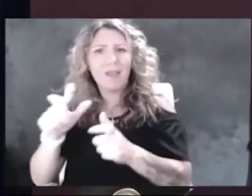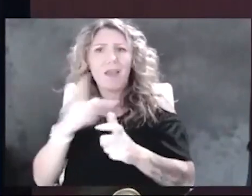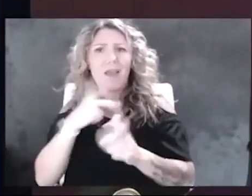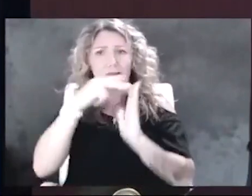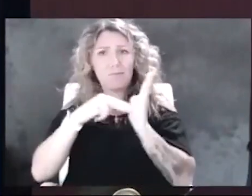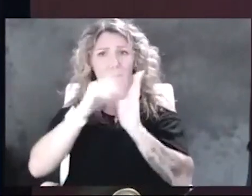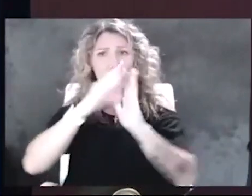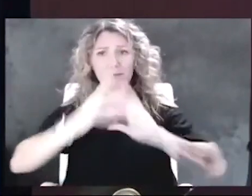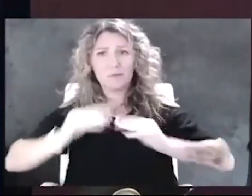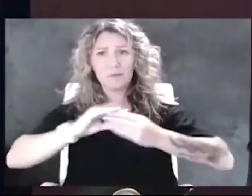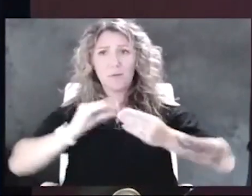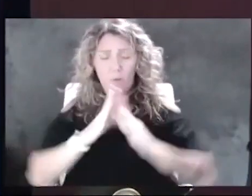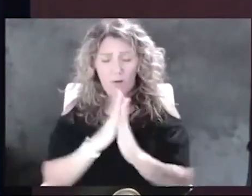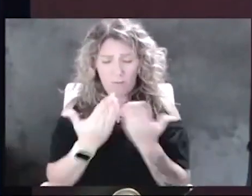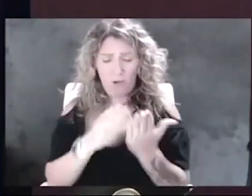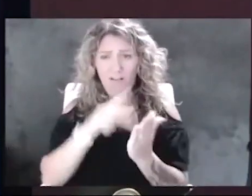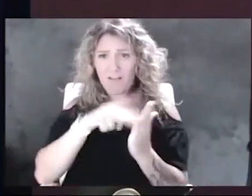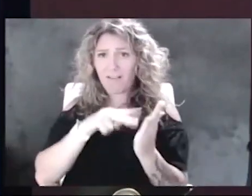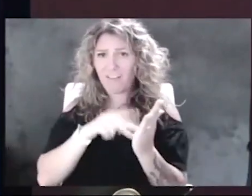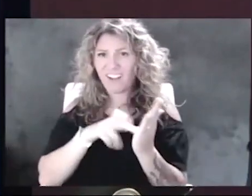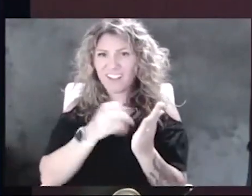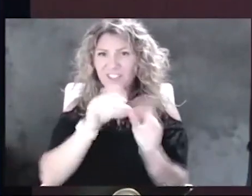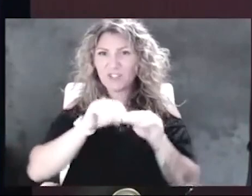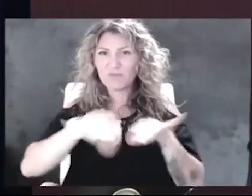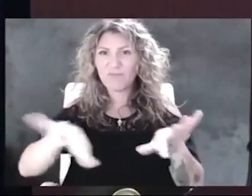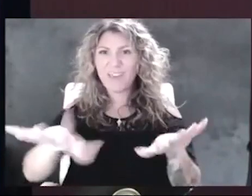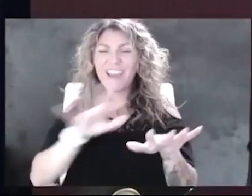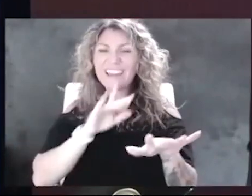4 minutes. I think the story was probably longer than 2 to 4 minutes. So,